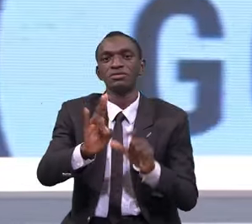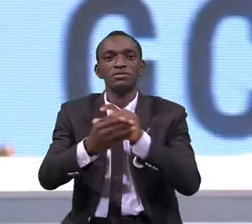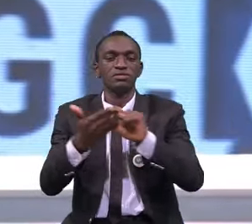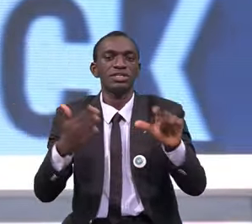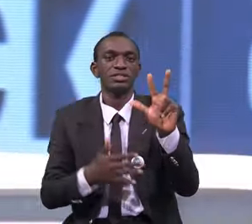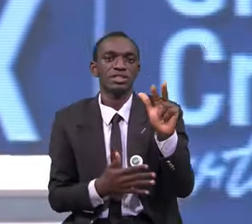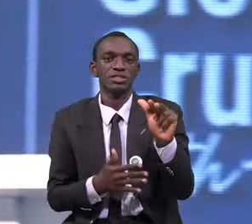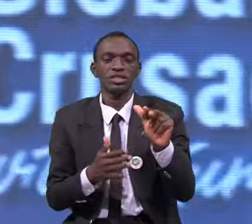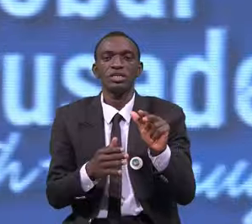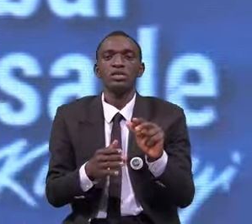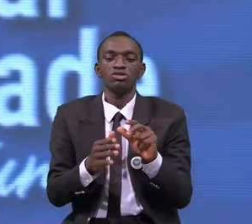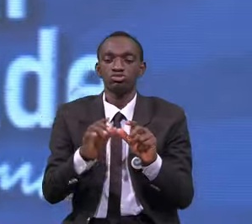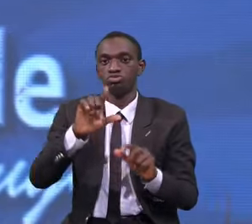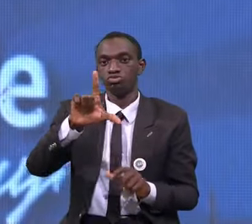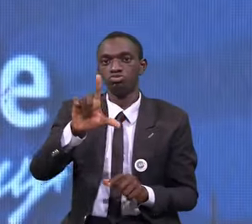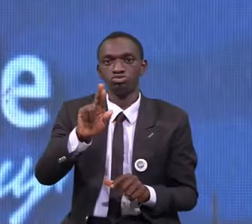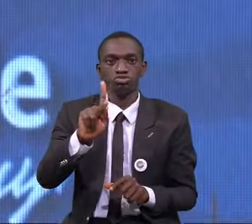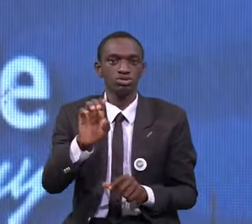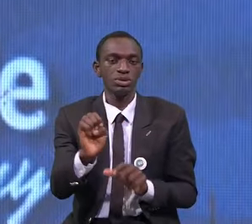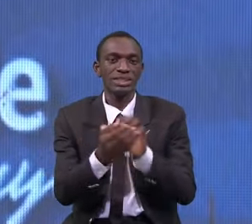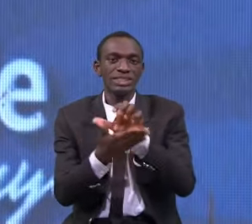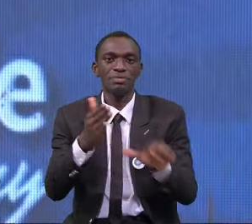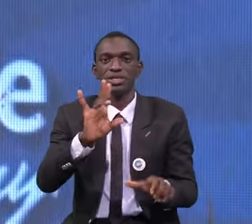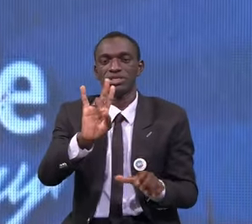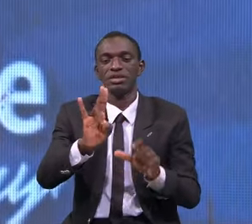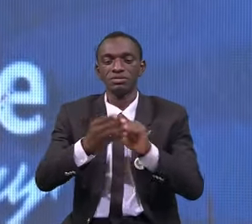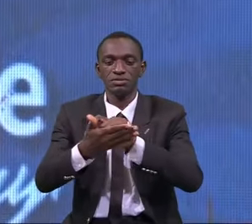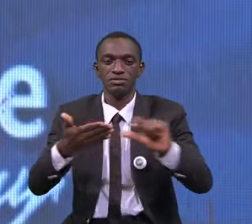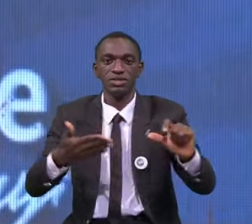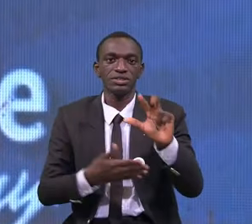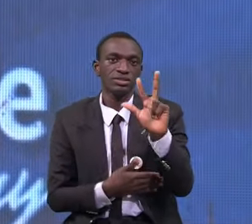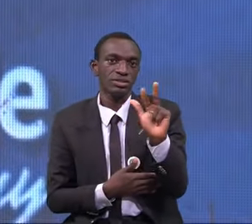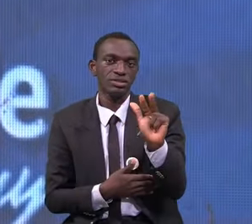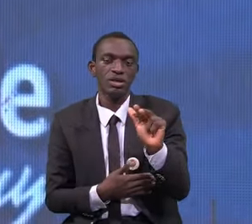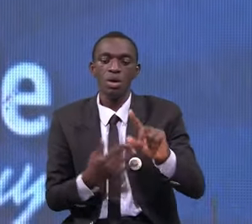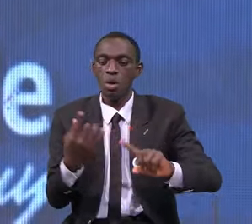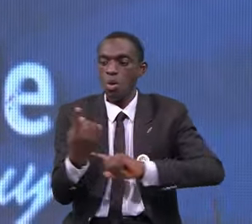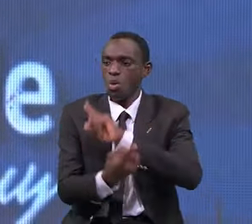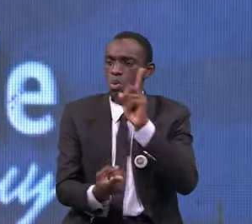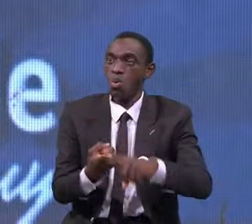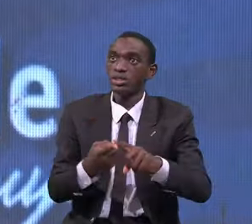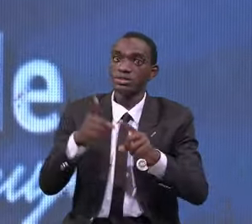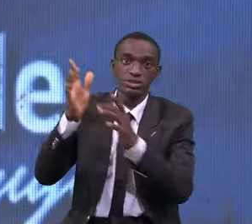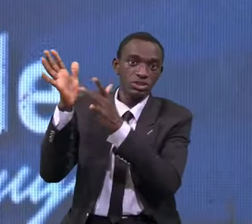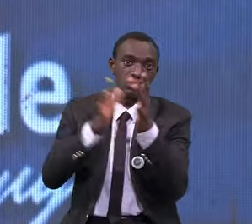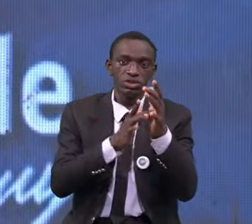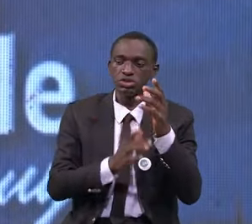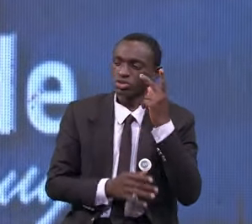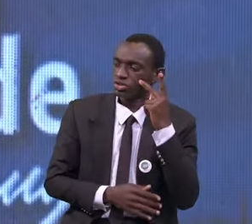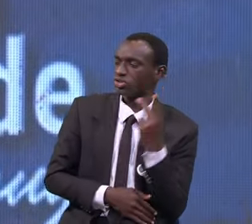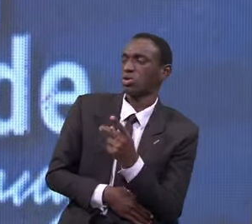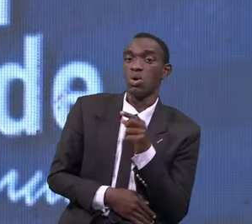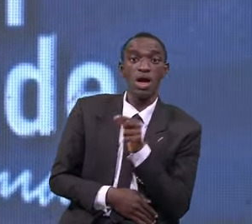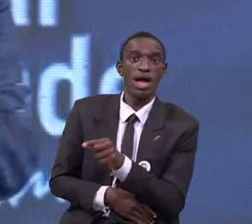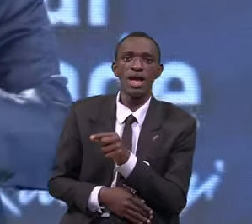Luke 7 verse 13. And when the Lord saw her, he had compassion